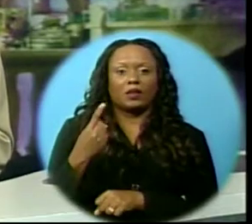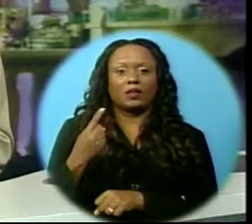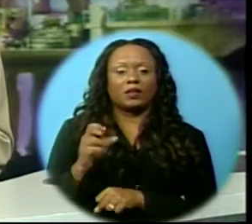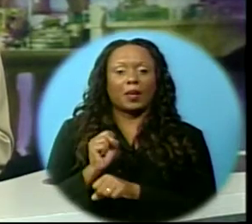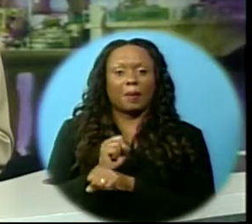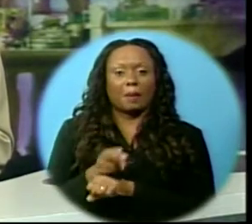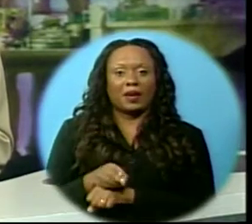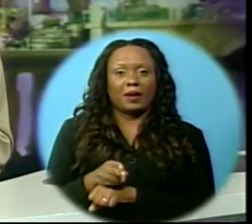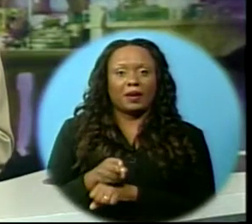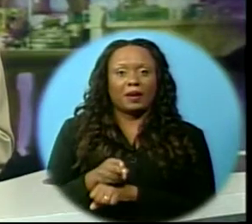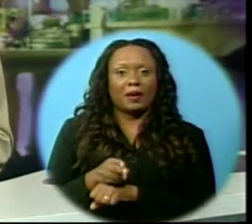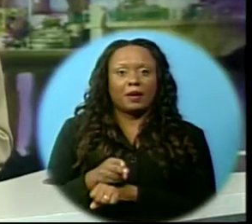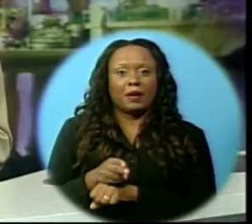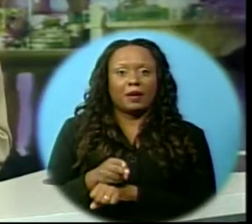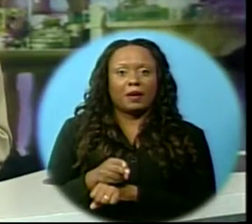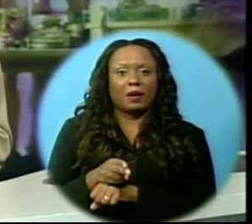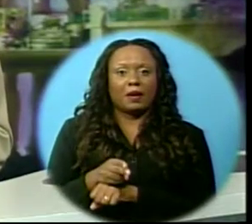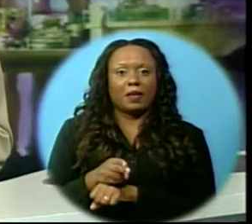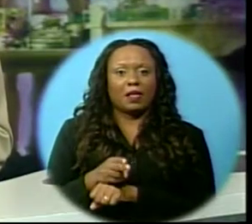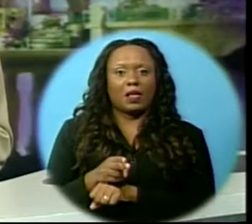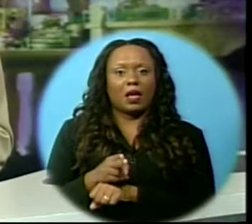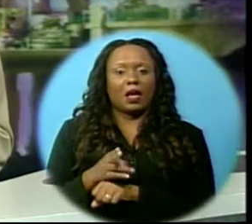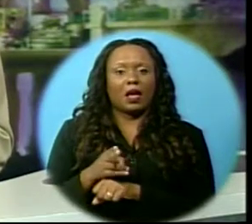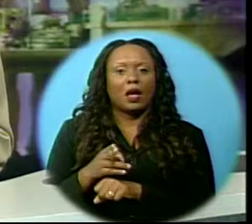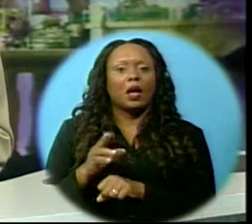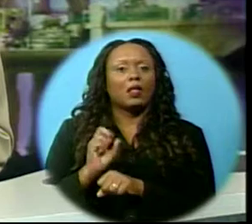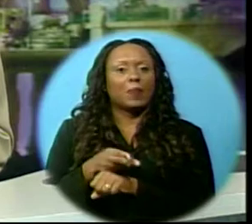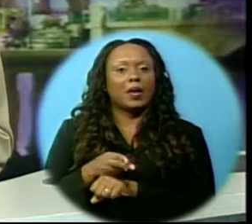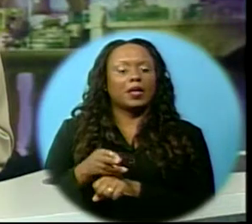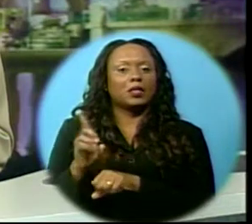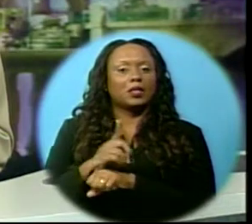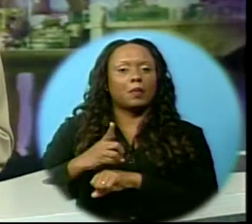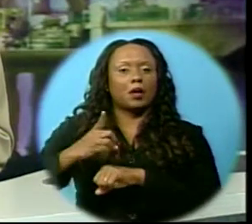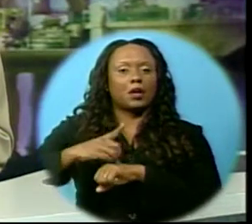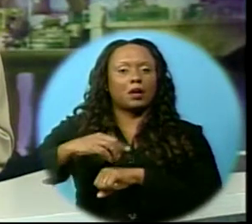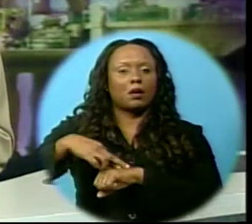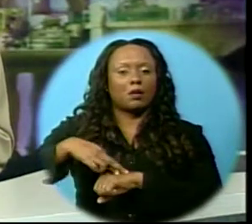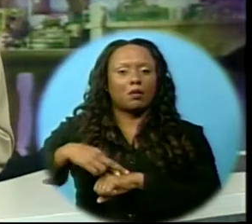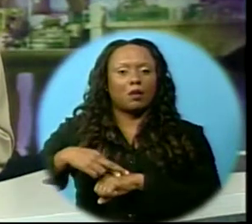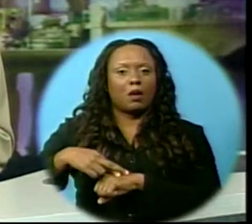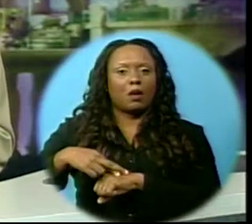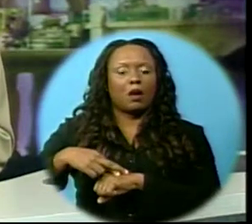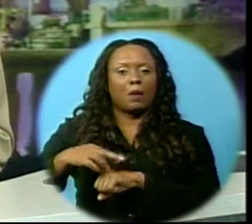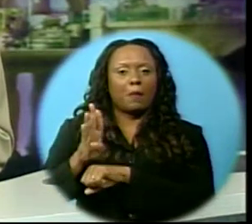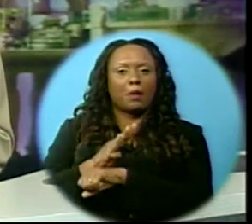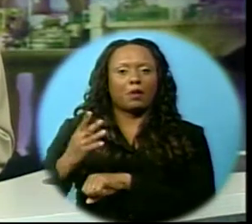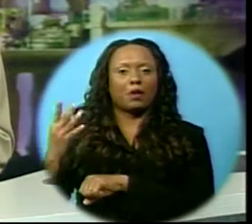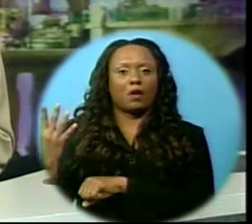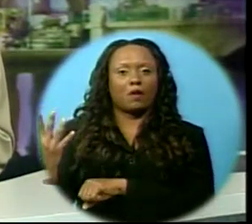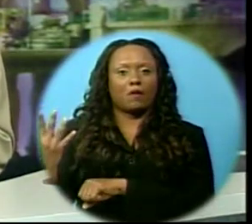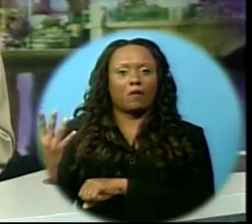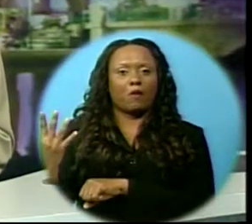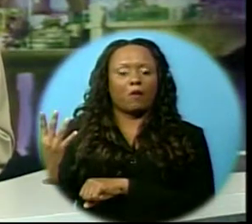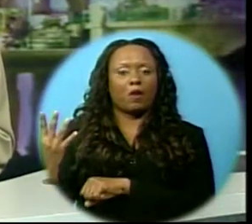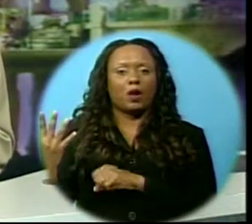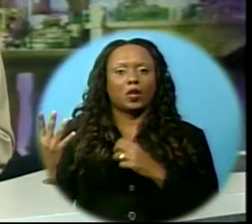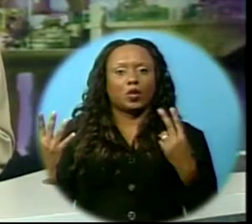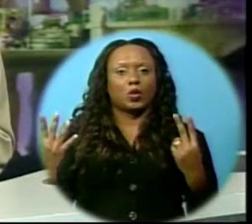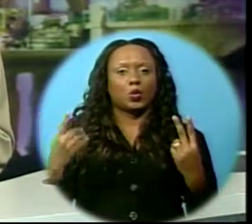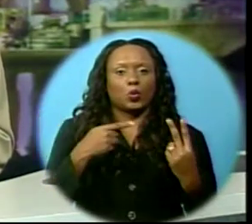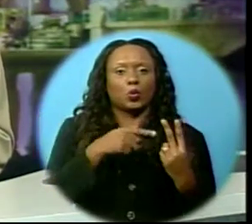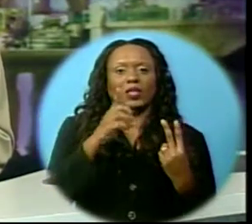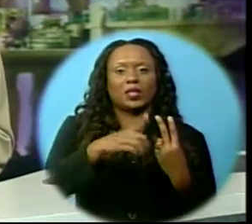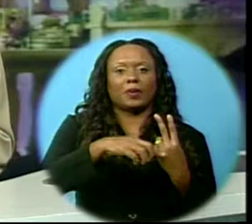defeats to Jamaica and Trinidad and Tobago. The Bajans defeated the Dominican Republic 4-2 in a shootout, after the score was locked